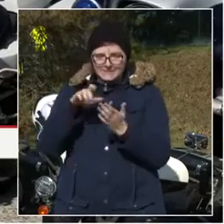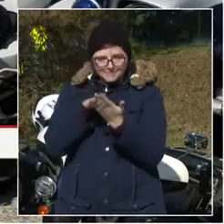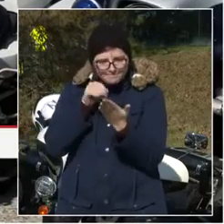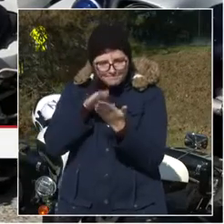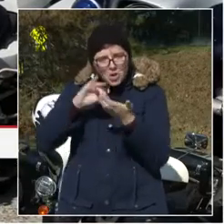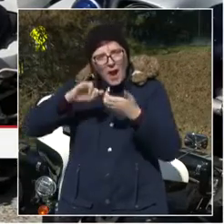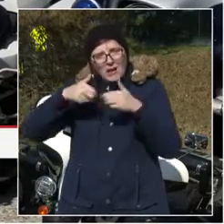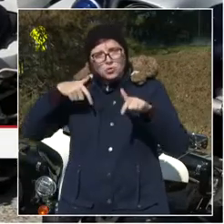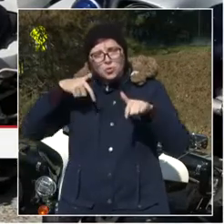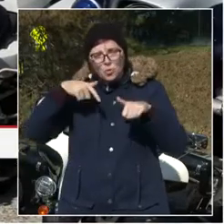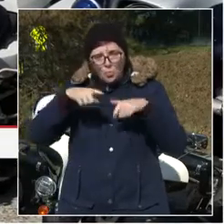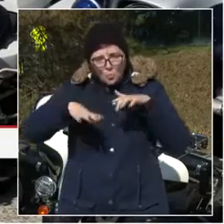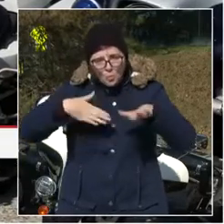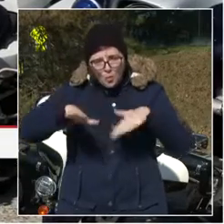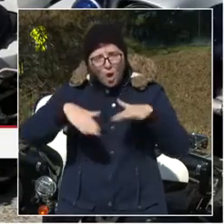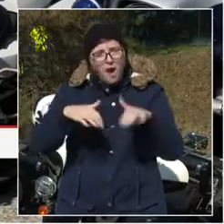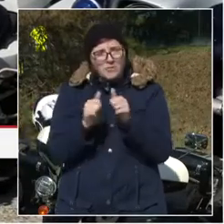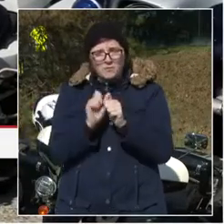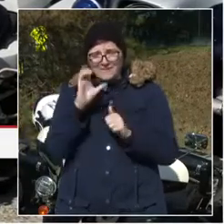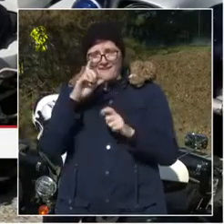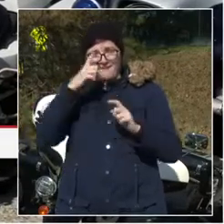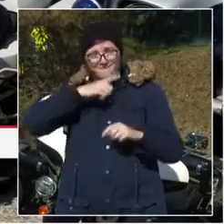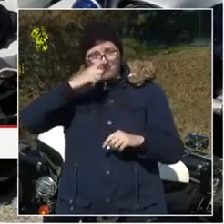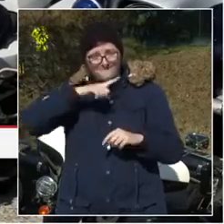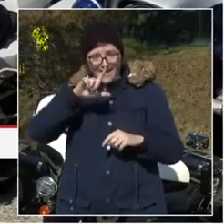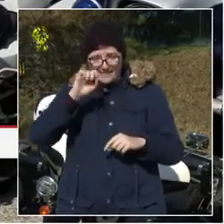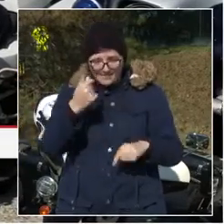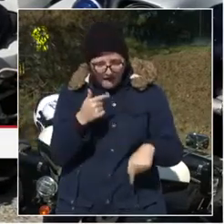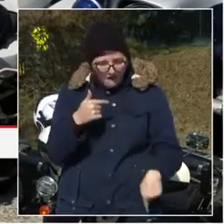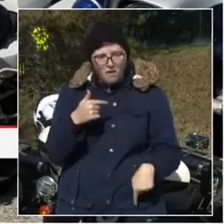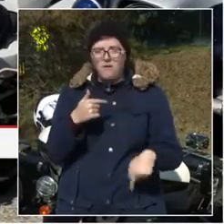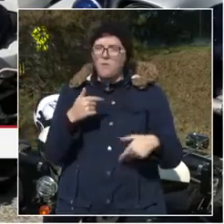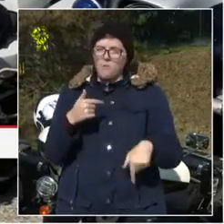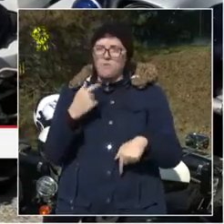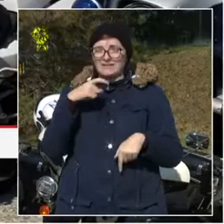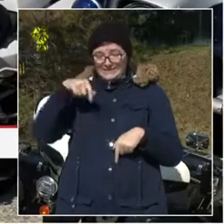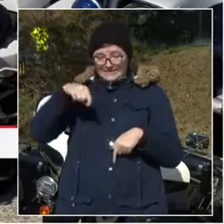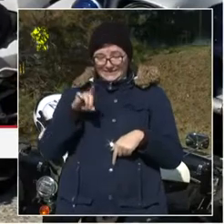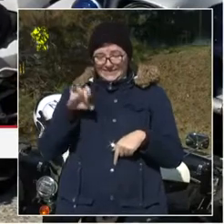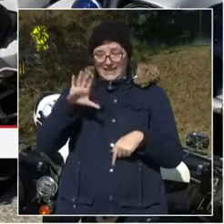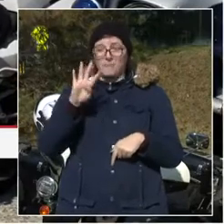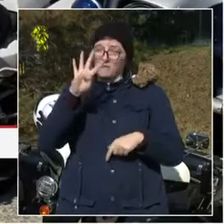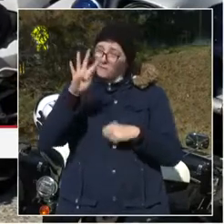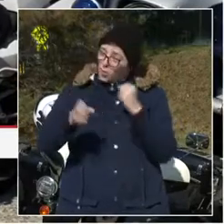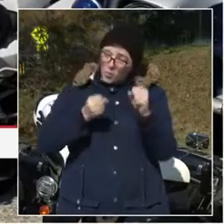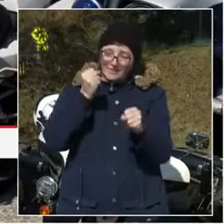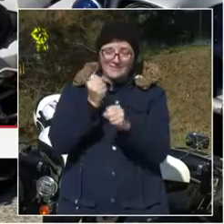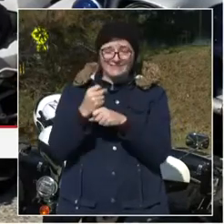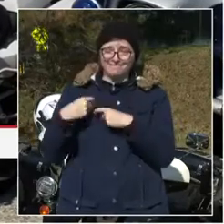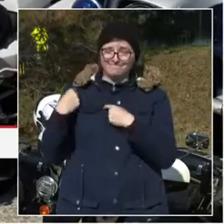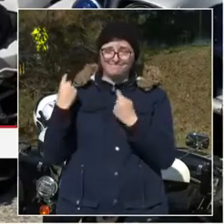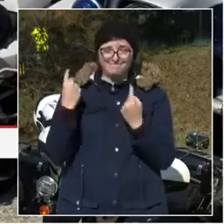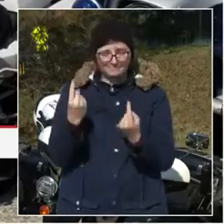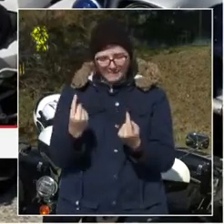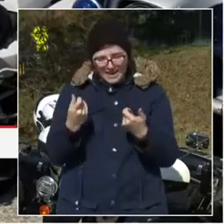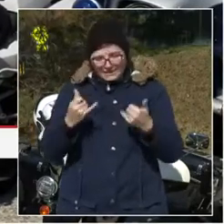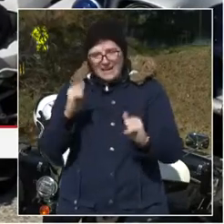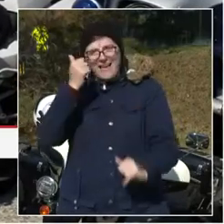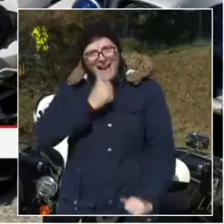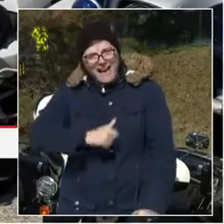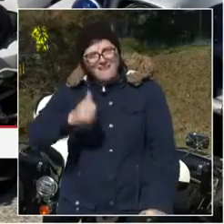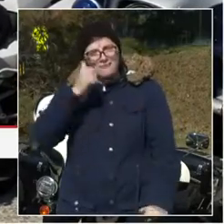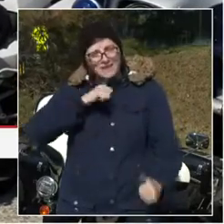leg. This December, it will have been 4 years since I was the victim of a traffic accident, and still, every day